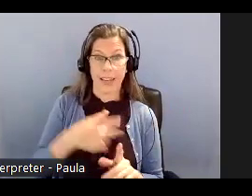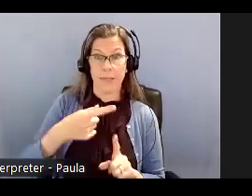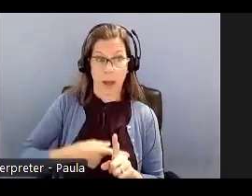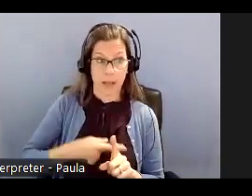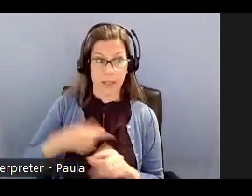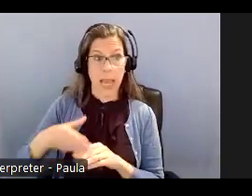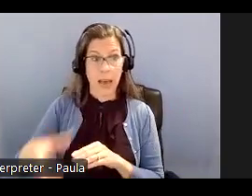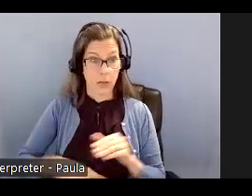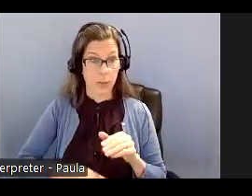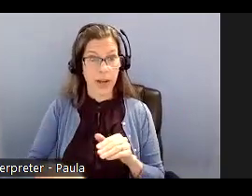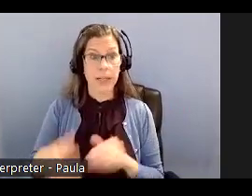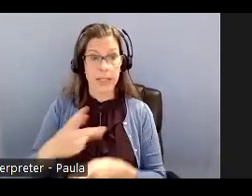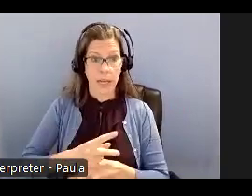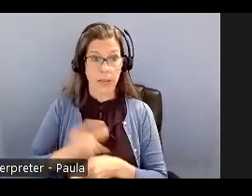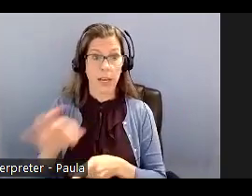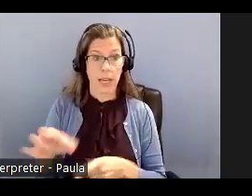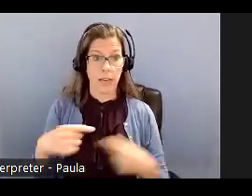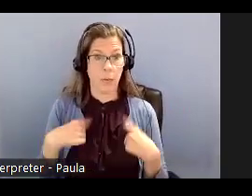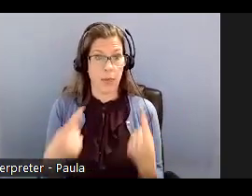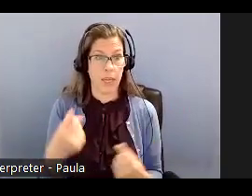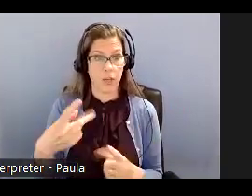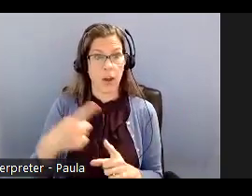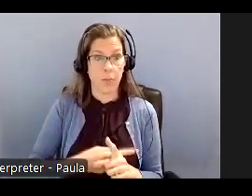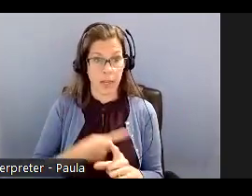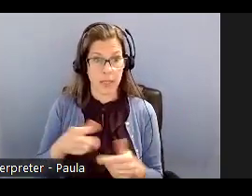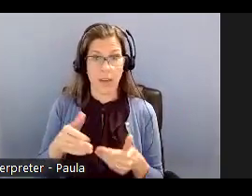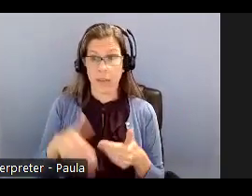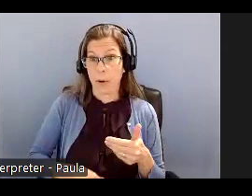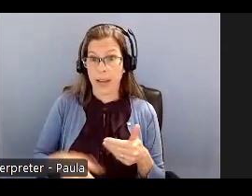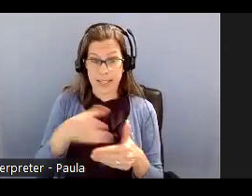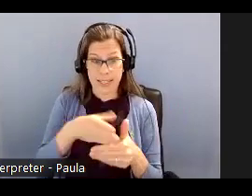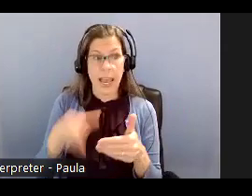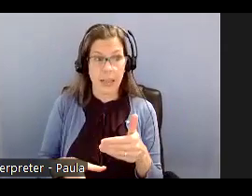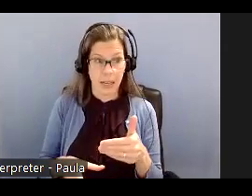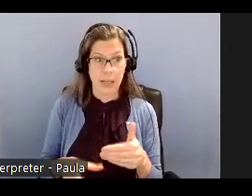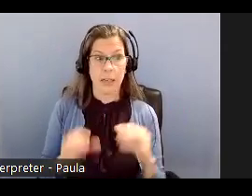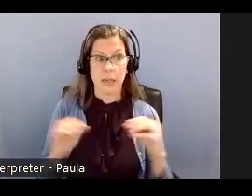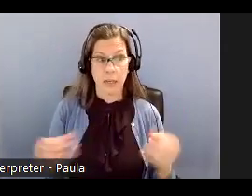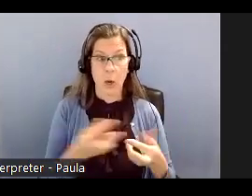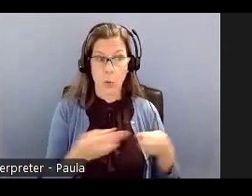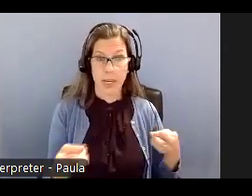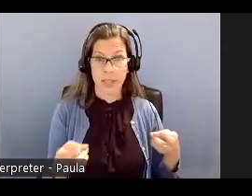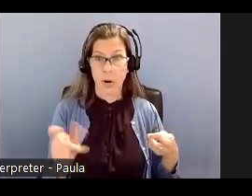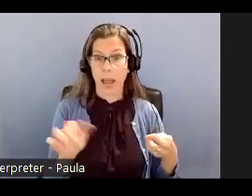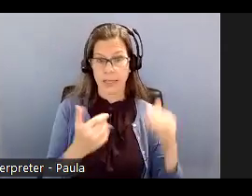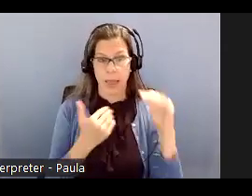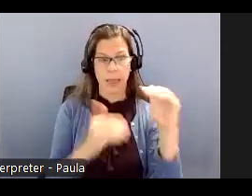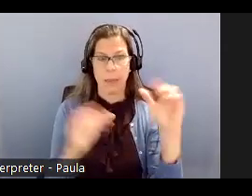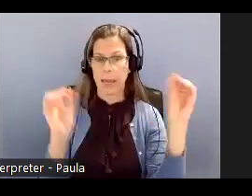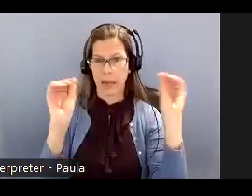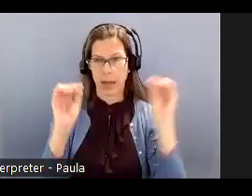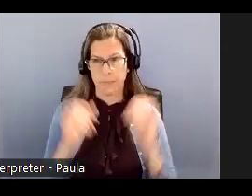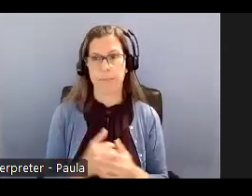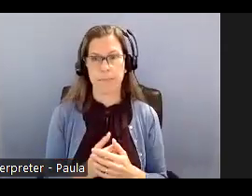pregnancy coverage if they were within 12 months of a pregnancy ending. And there are no resource or assets limits in this